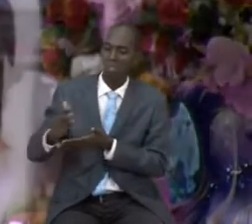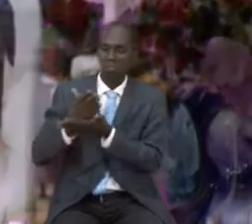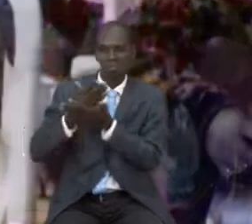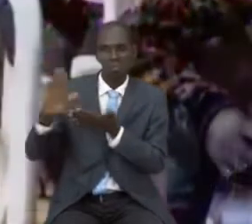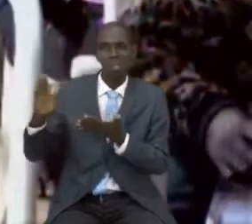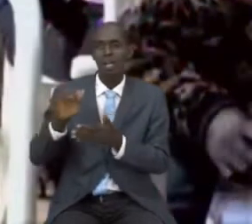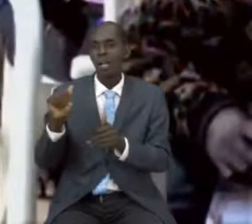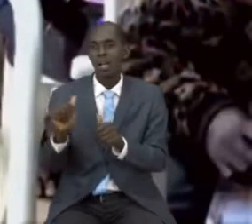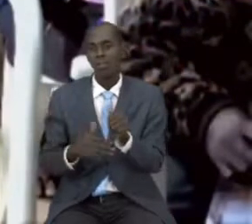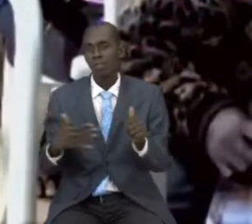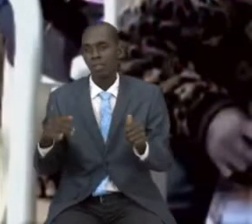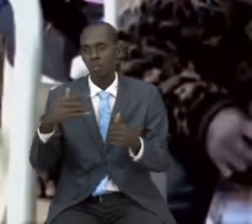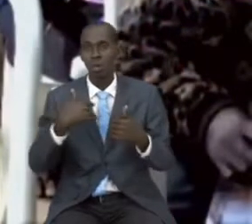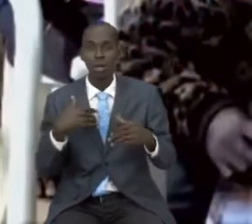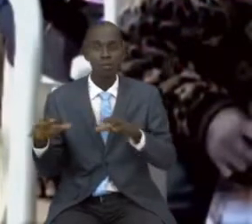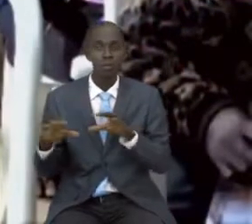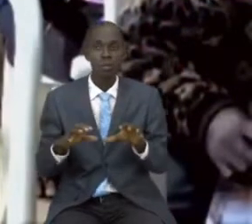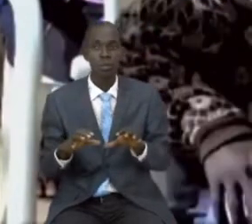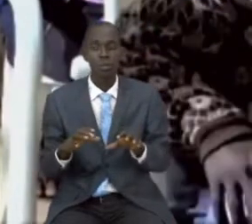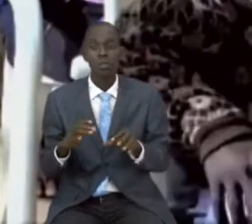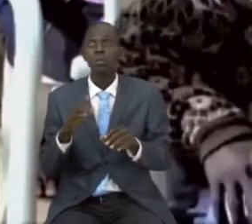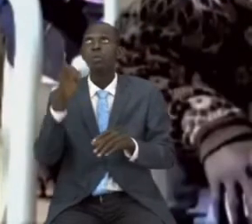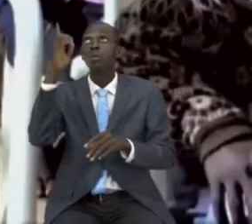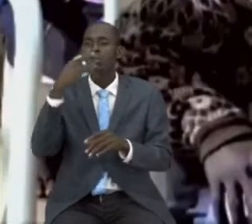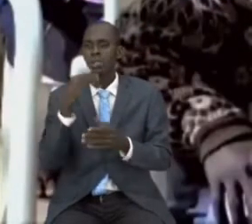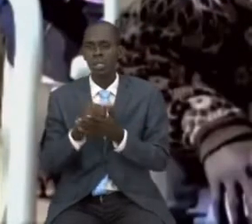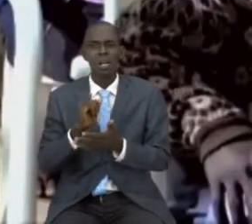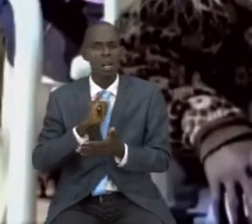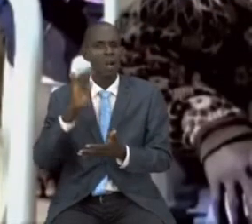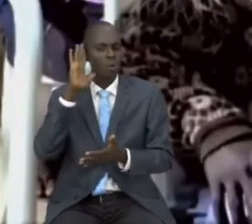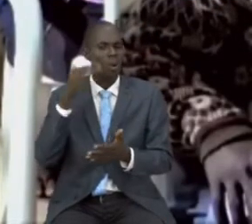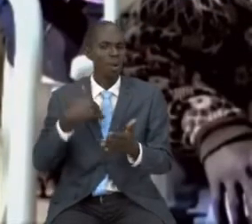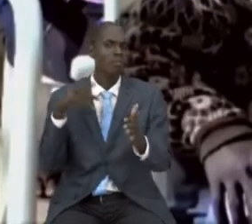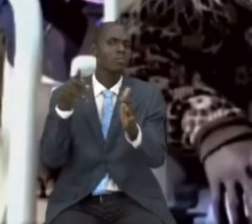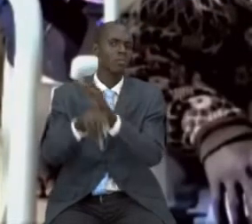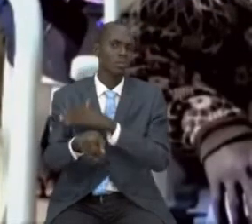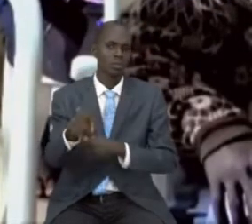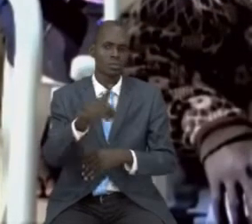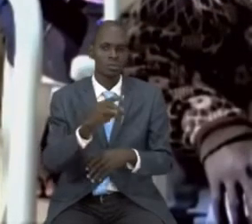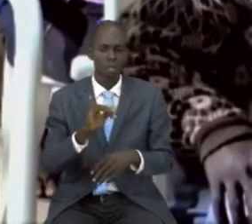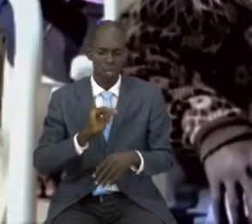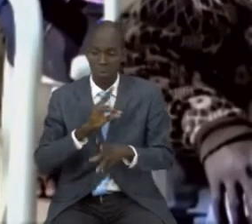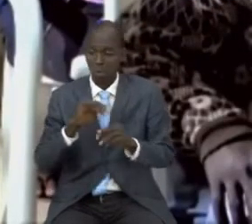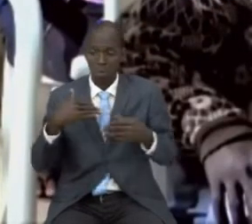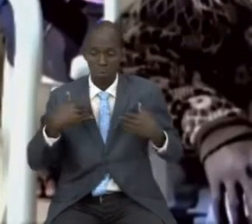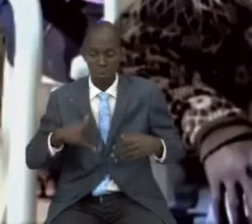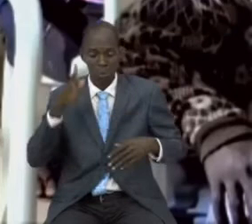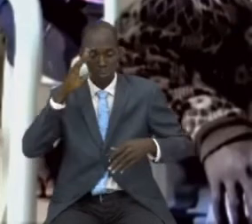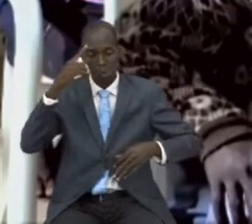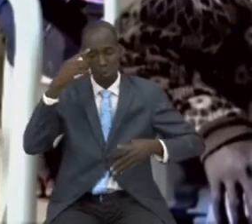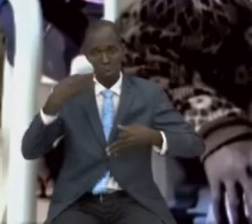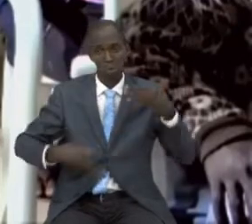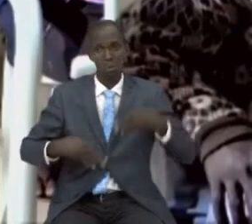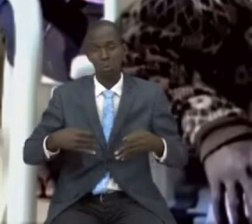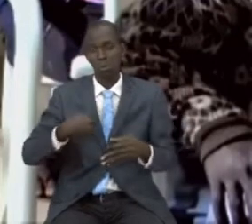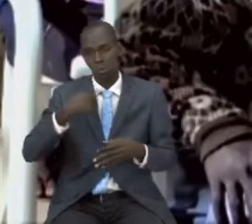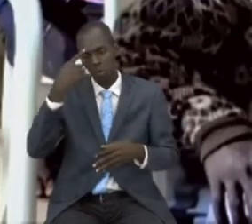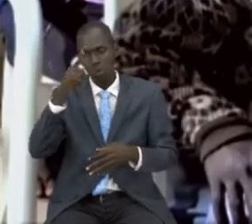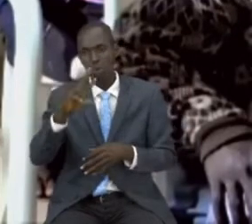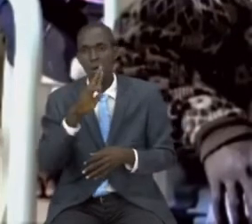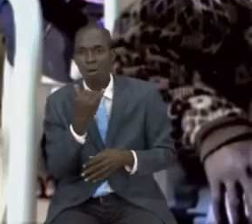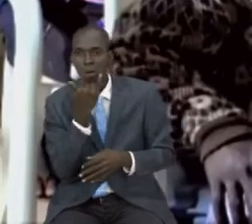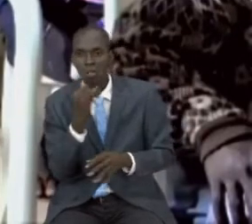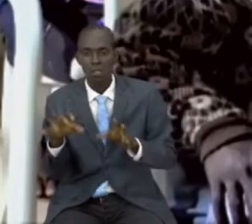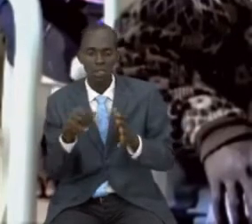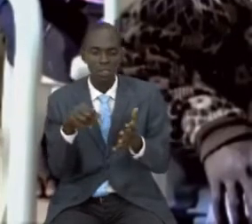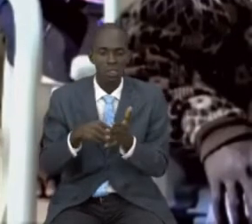done. He said, I could have killed you. And I could have justified that when you did this, when you did this, when